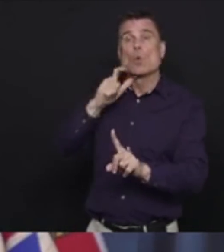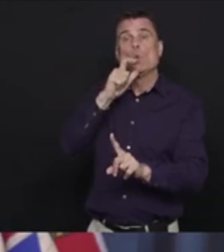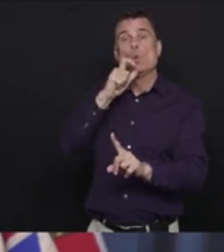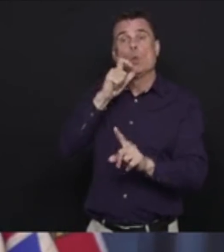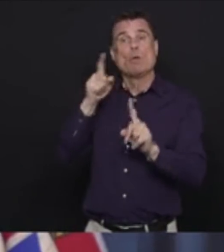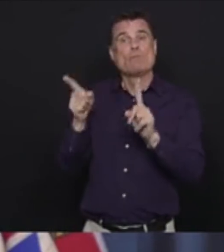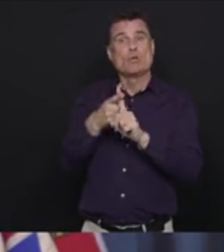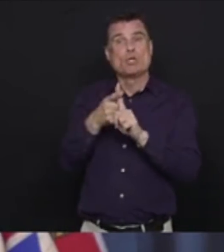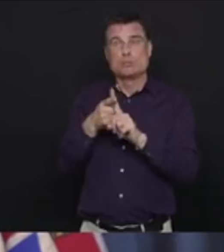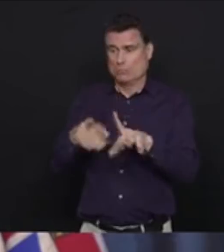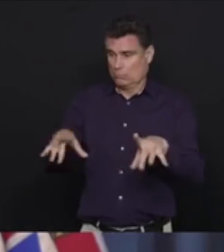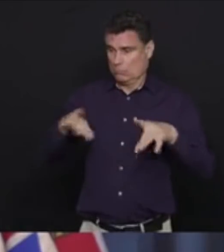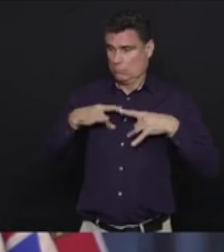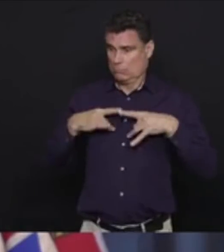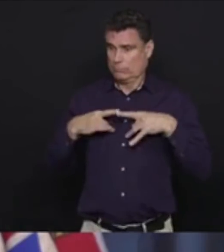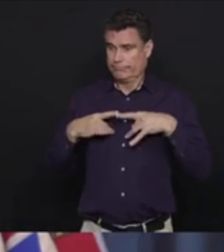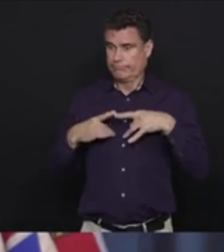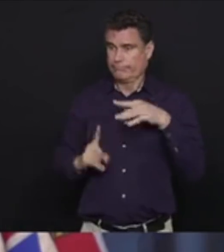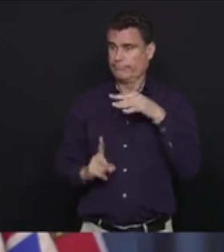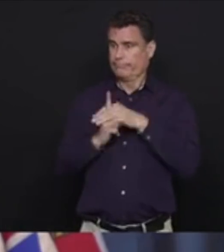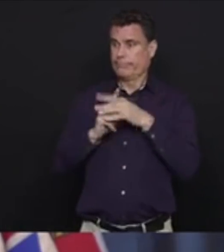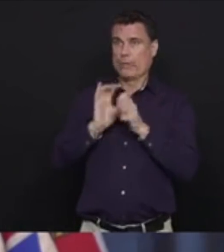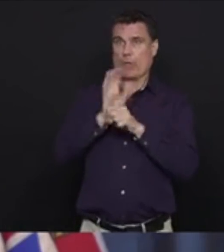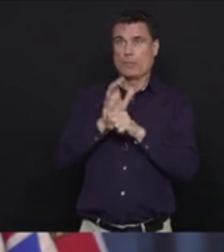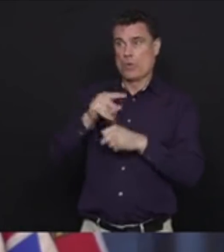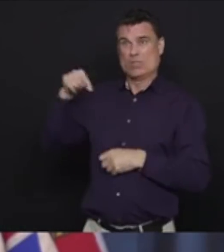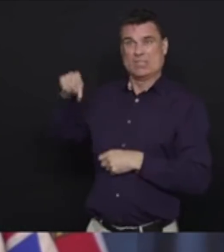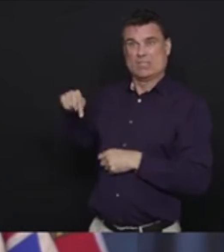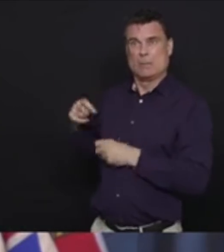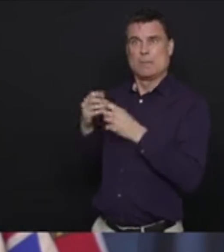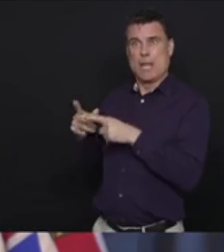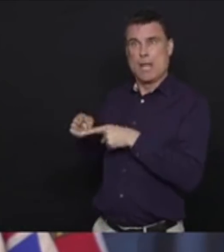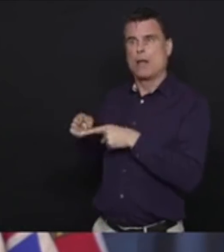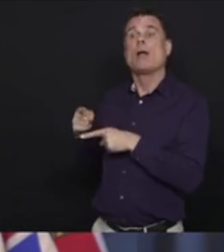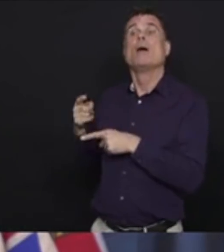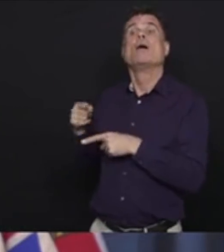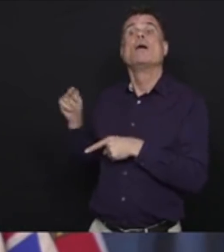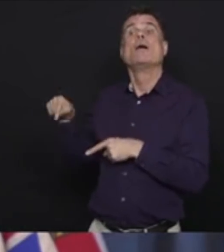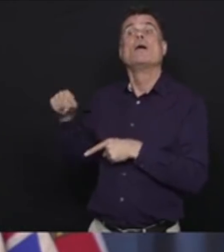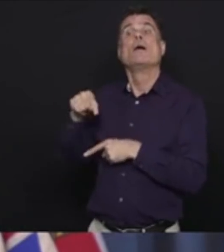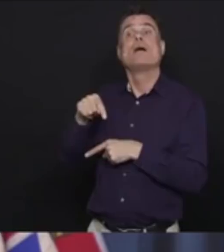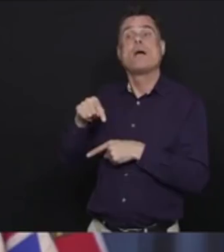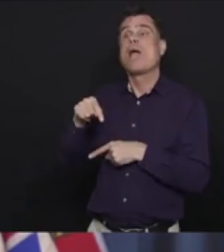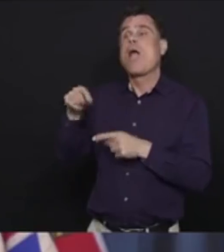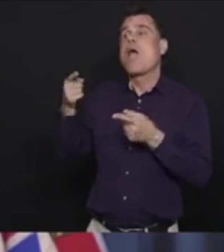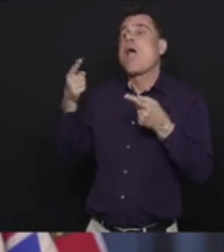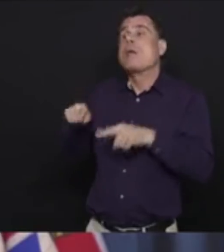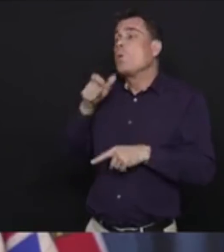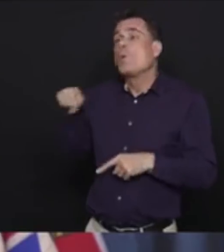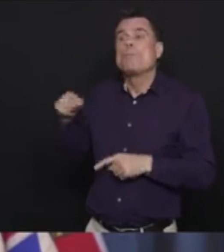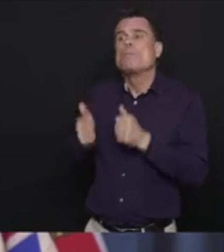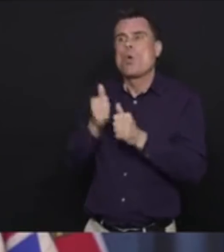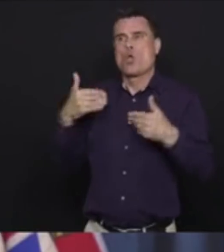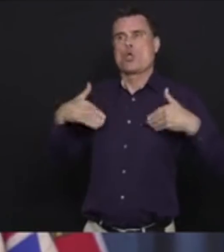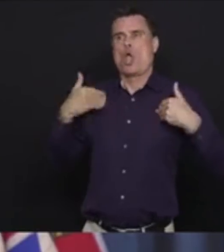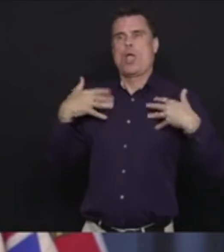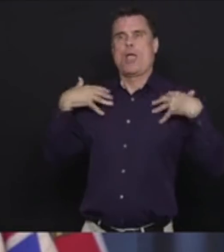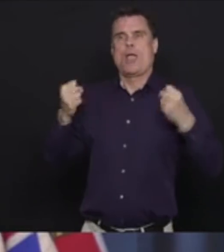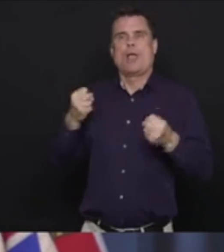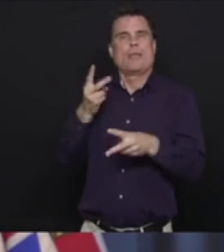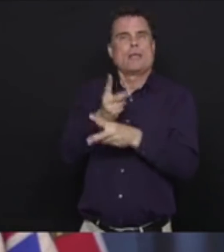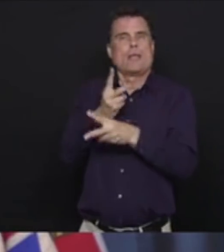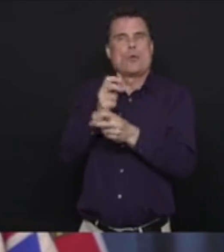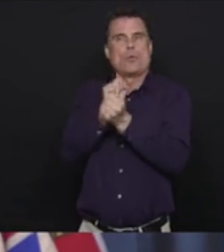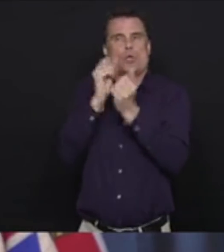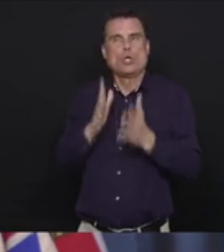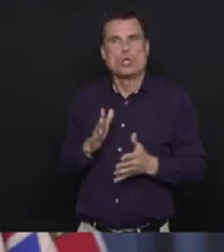that didn't last as long. And yes, we did change our criteria. I think I talked about this, but nationally we've agreed that there's